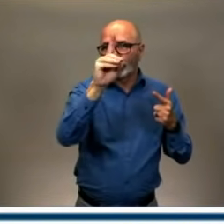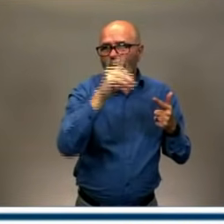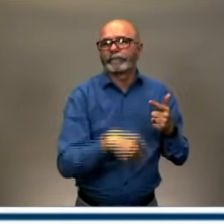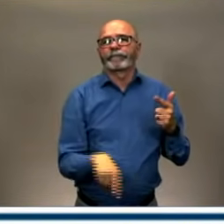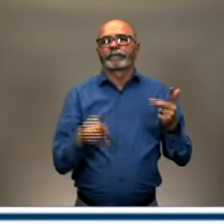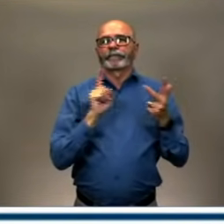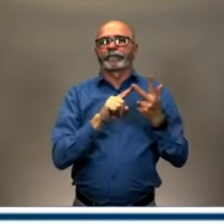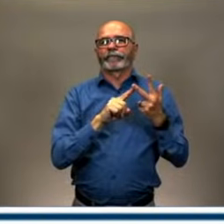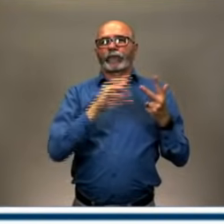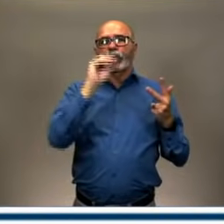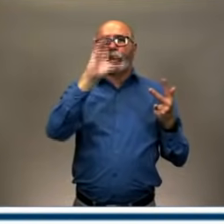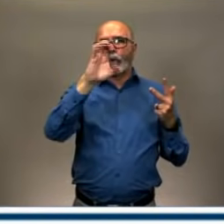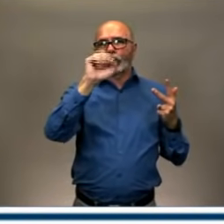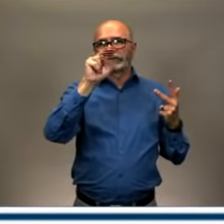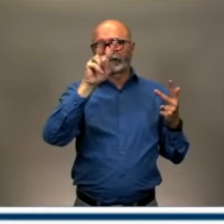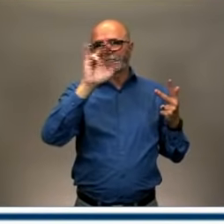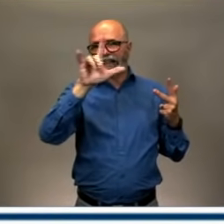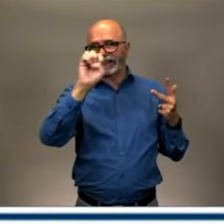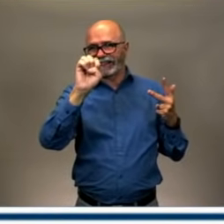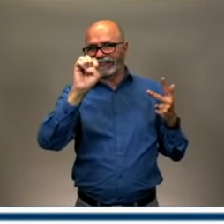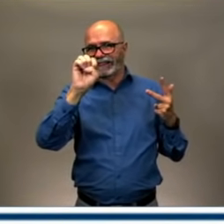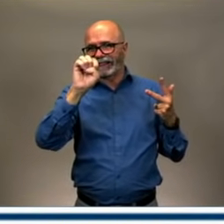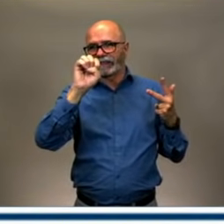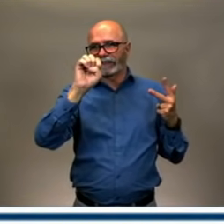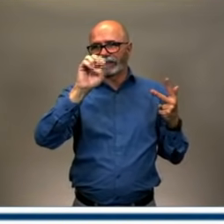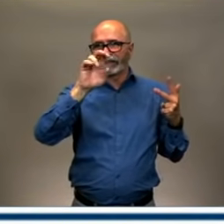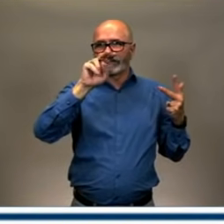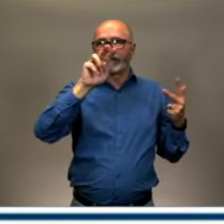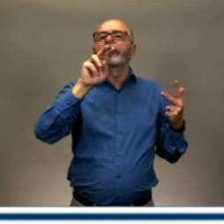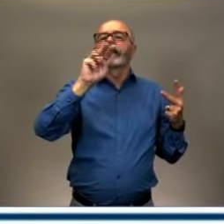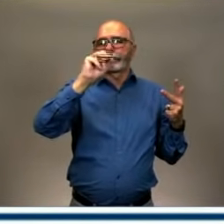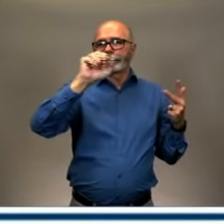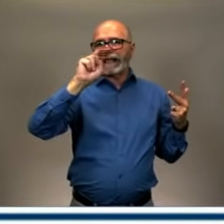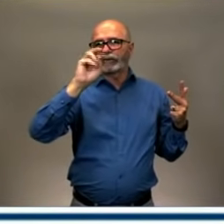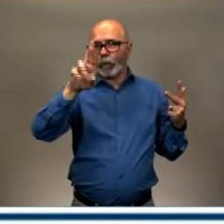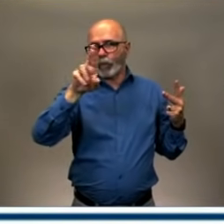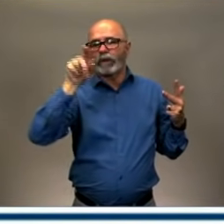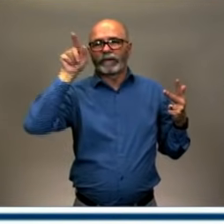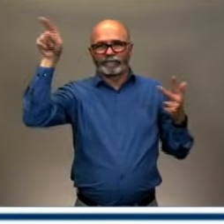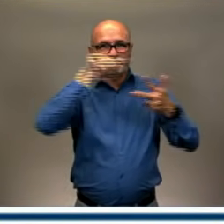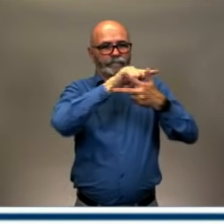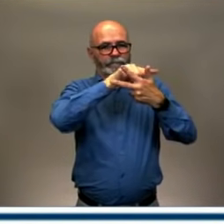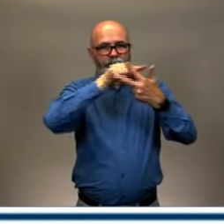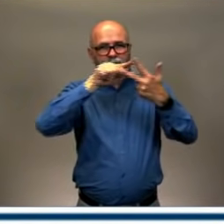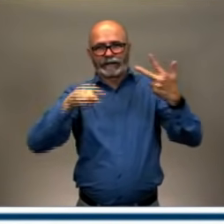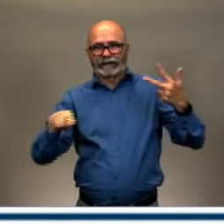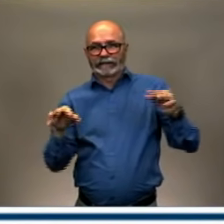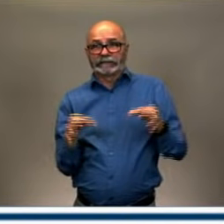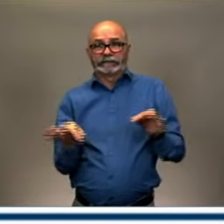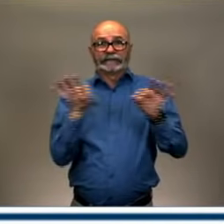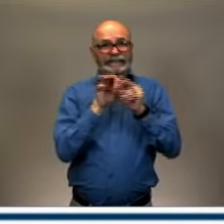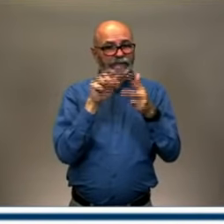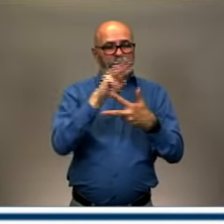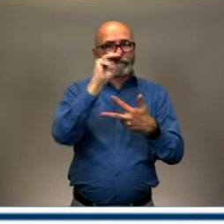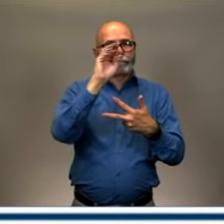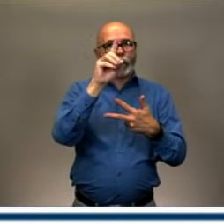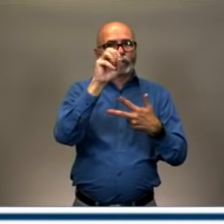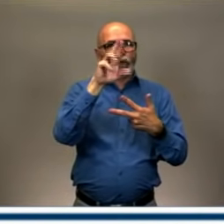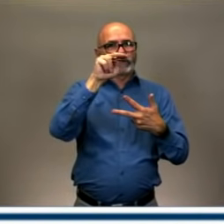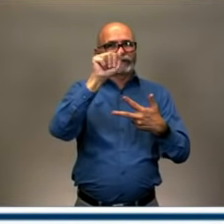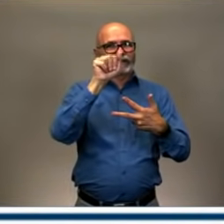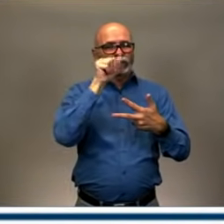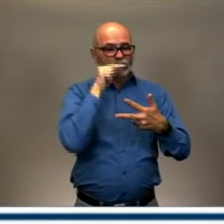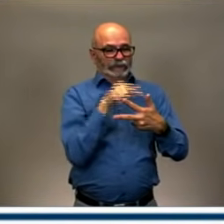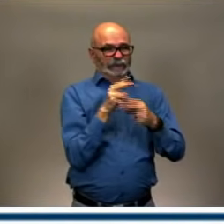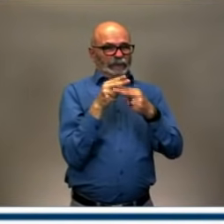Manor. And this immunization with Moderna vaccine will begin very soon, now that we have a process in